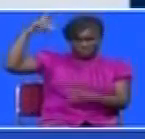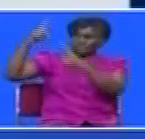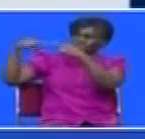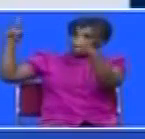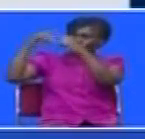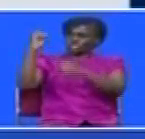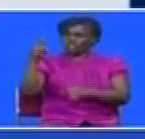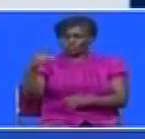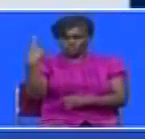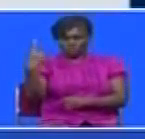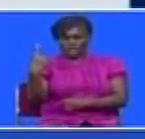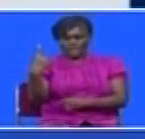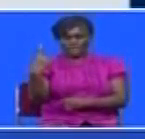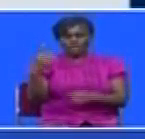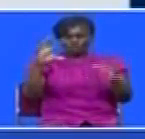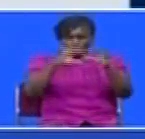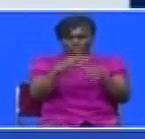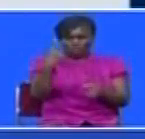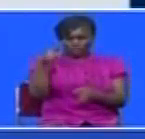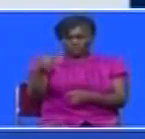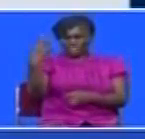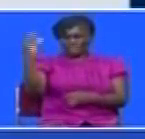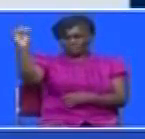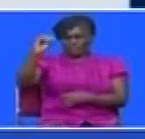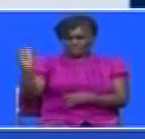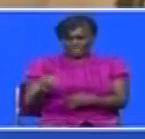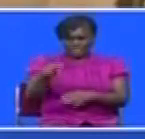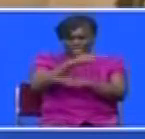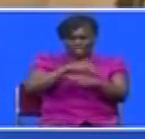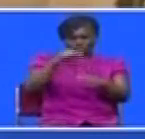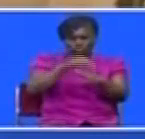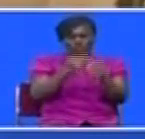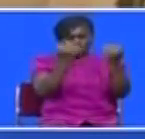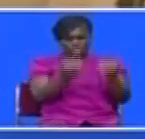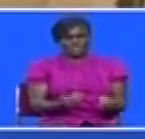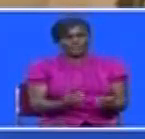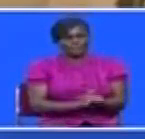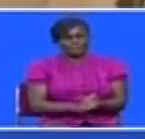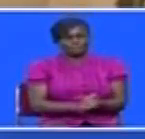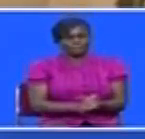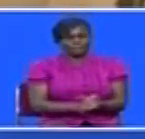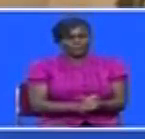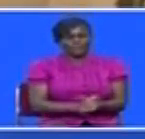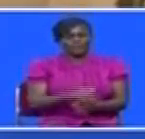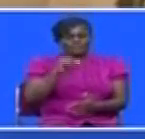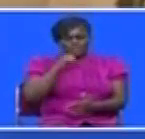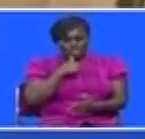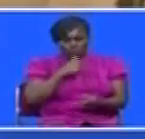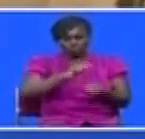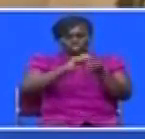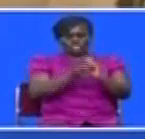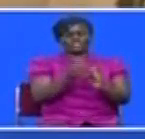0.02%, while cogeneration connects 1.13% to the national grid. Acquisition of wayleaves has taken a new twist